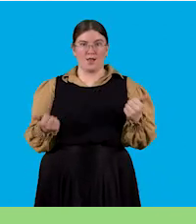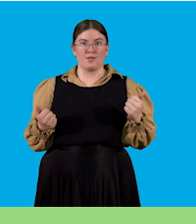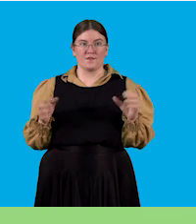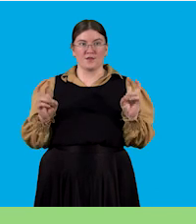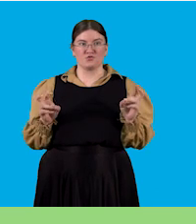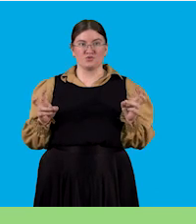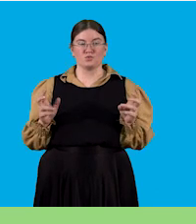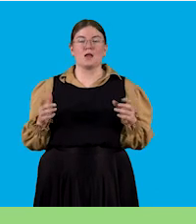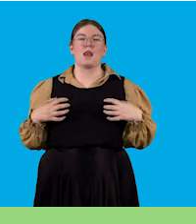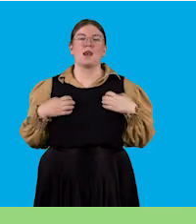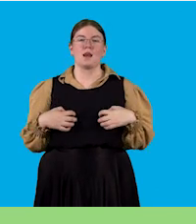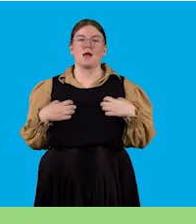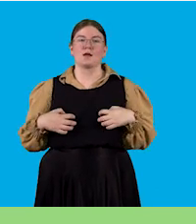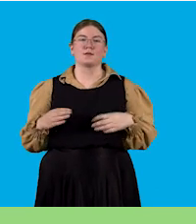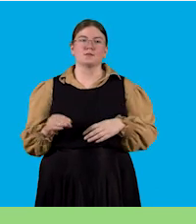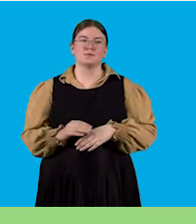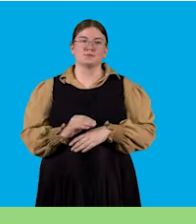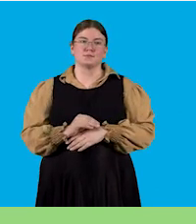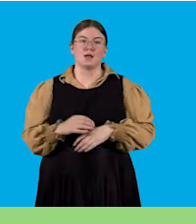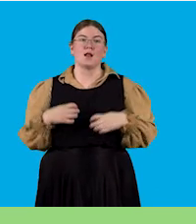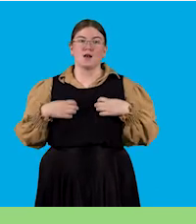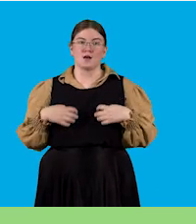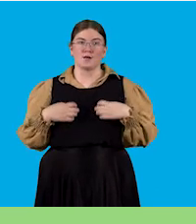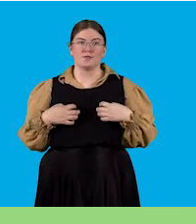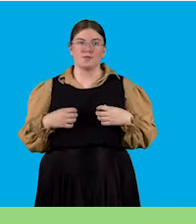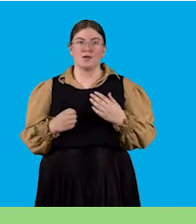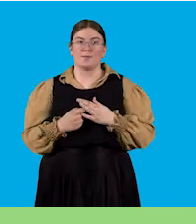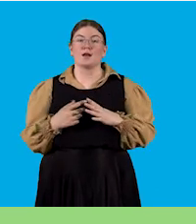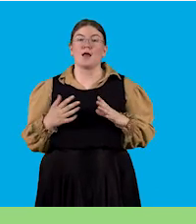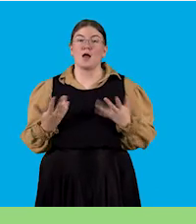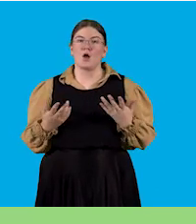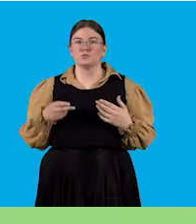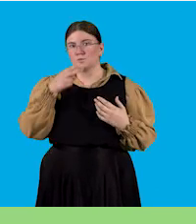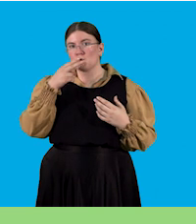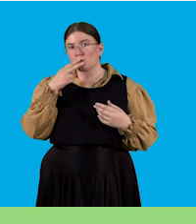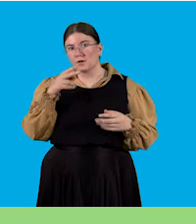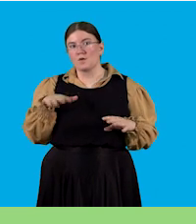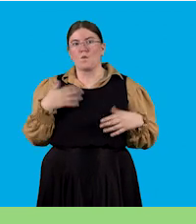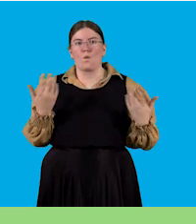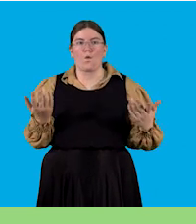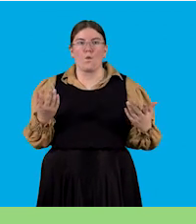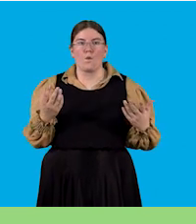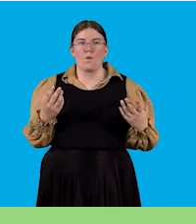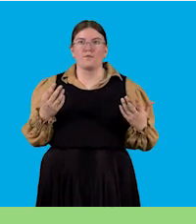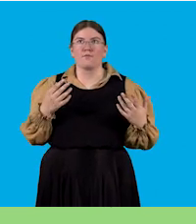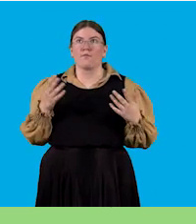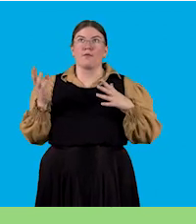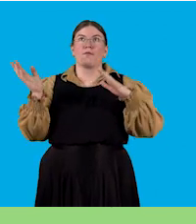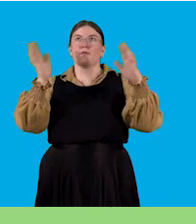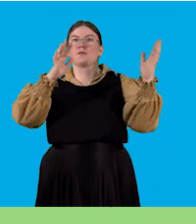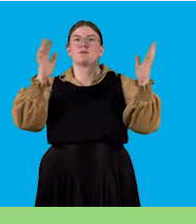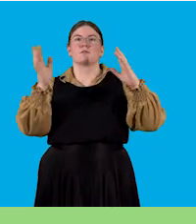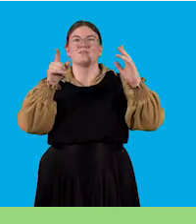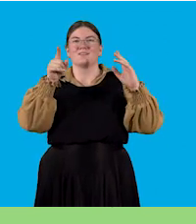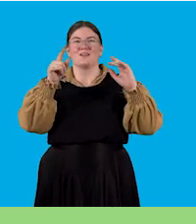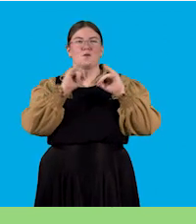Third health issue is lung cancer. Lung cancer is normally caused by smoking or severe